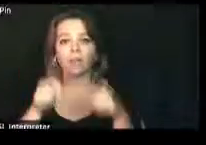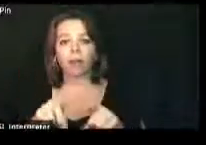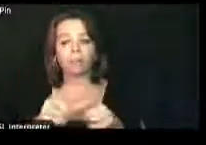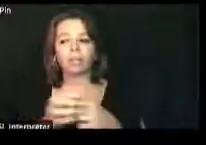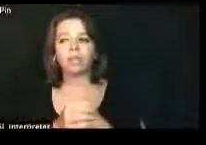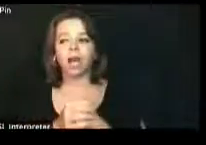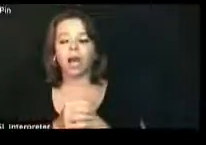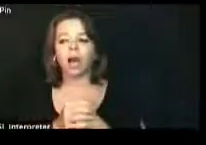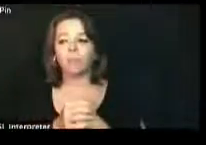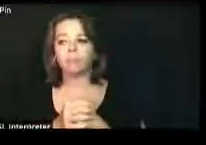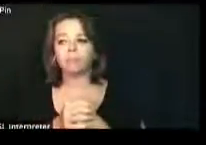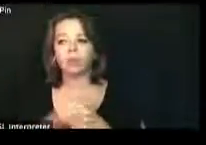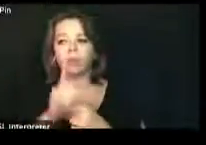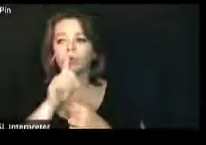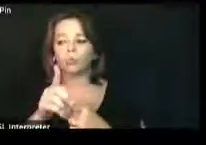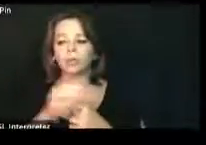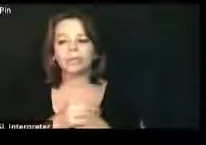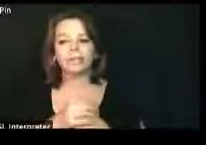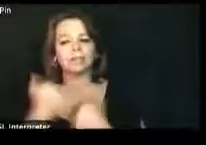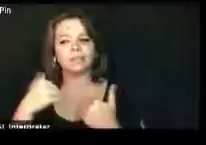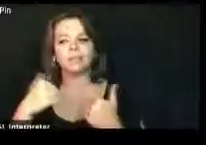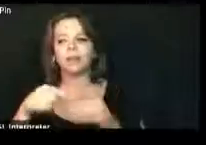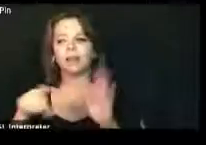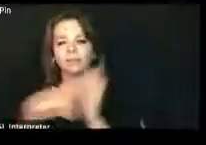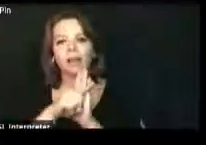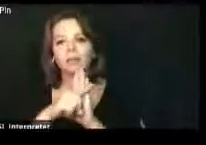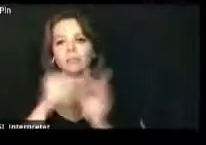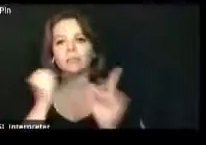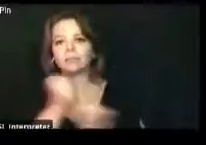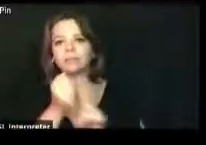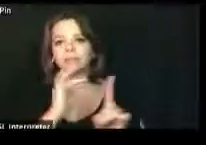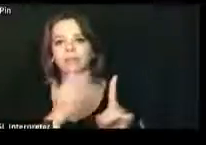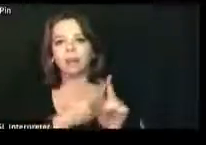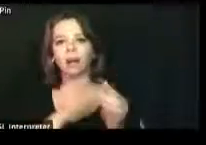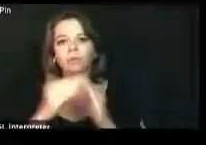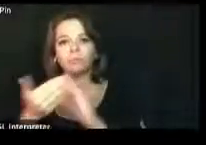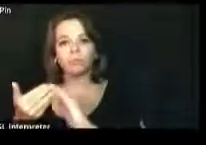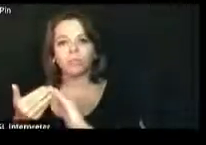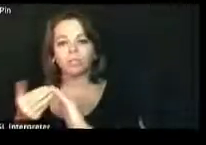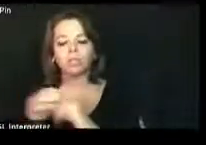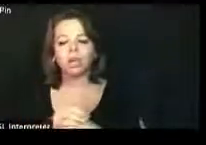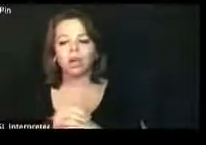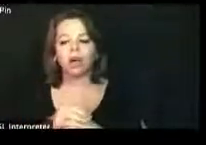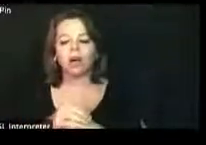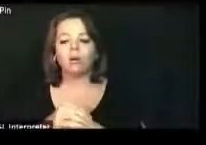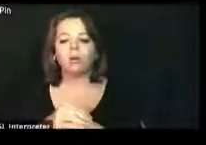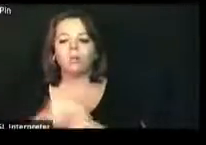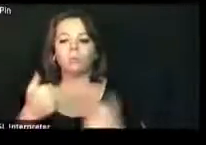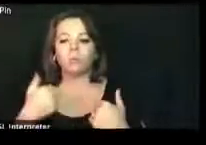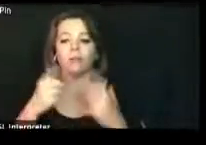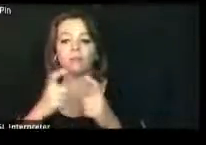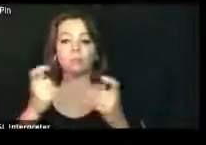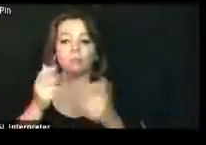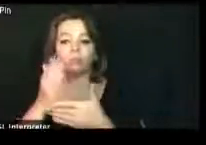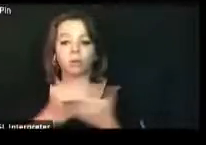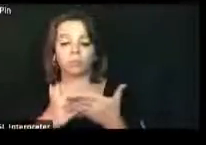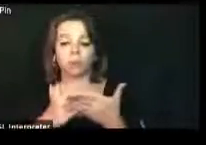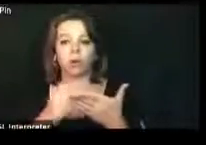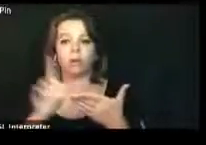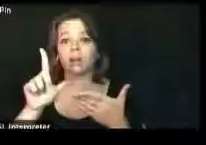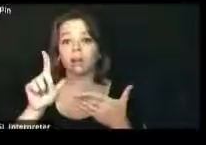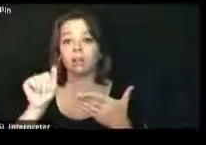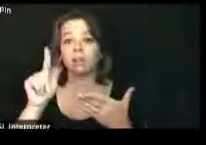really negatively impacted our community. We have a huge part of Latino immigrant